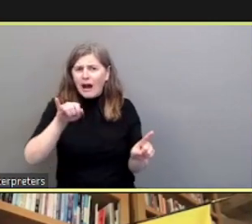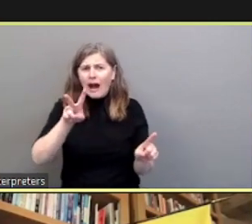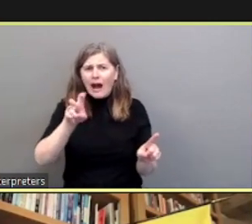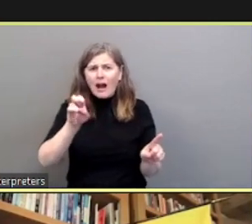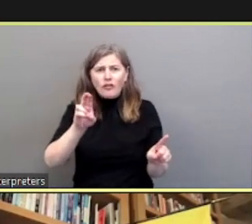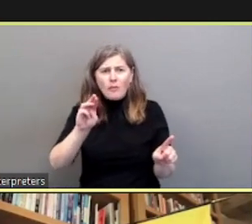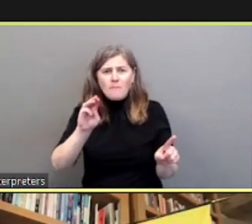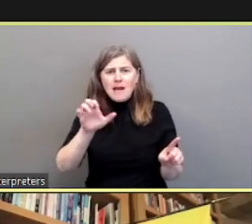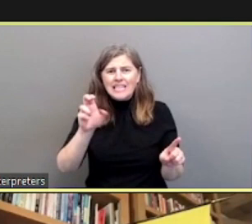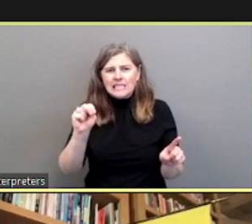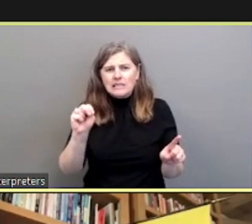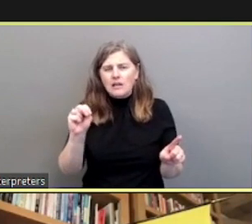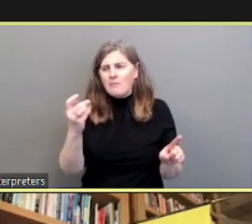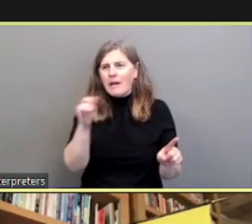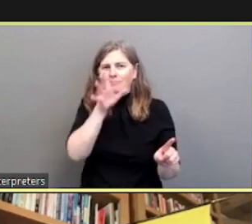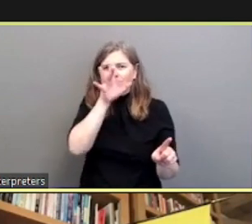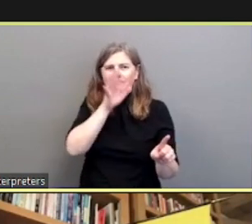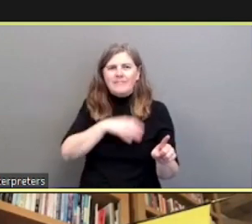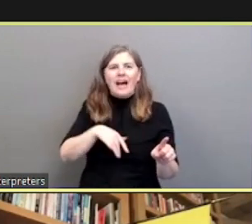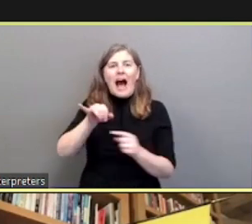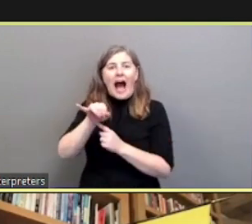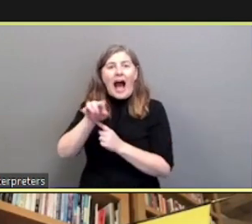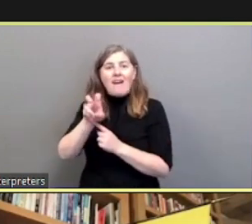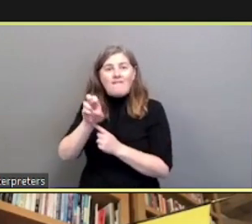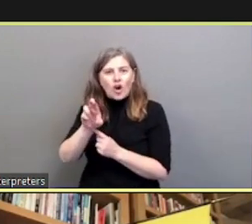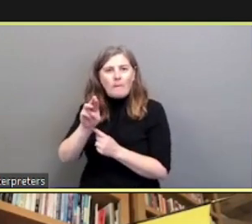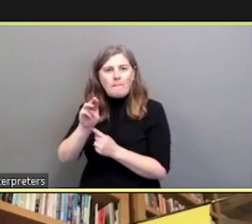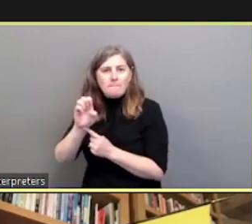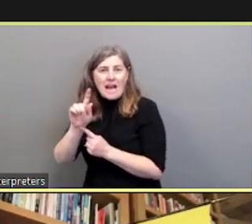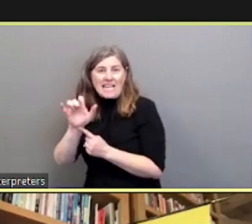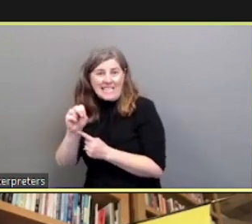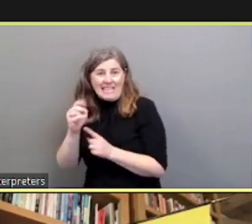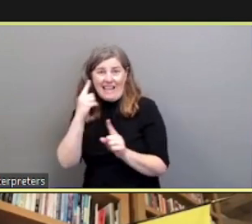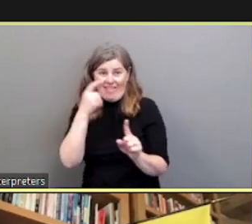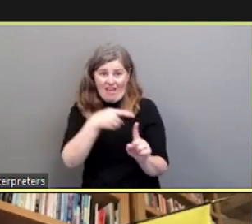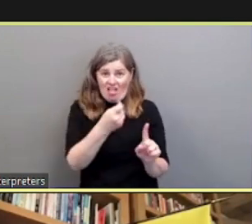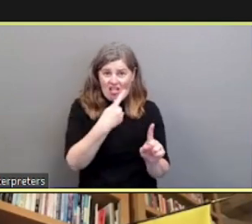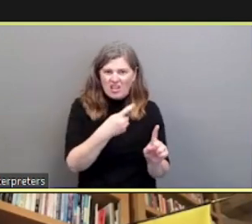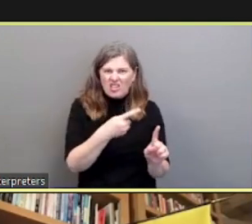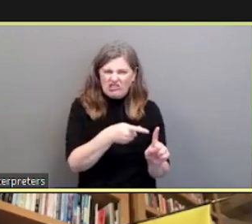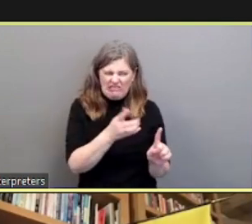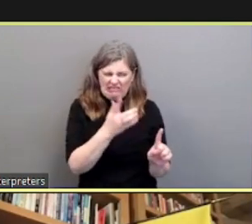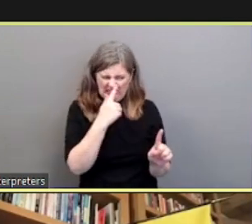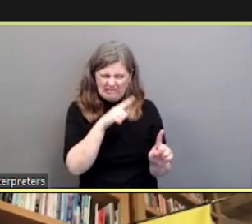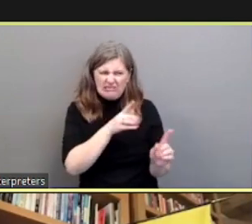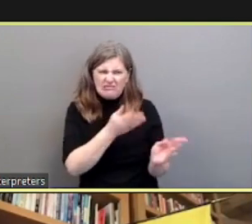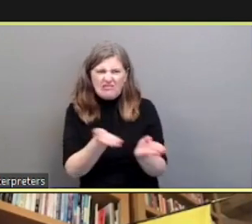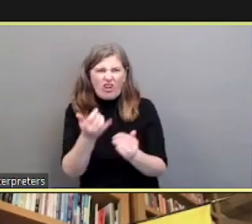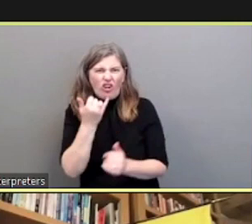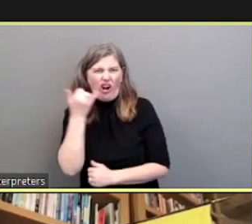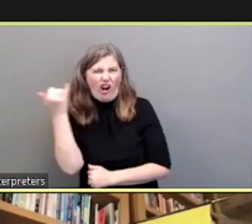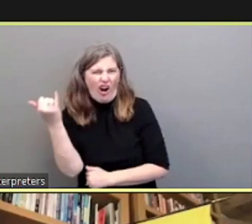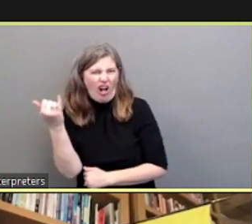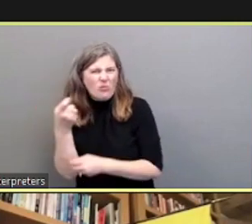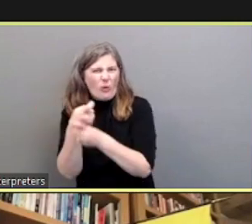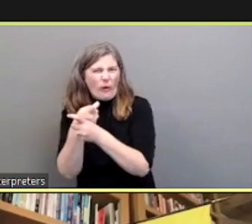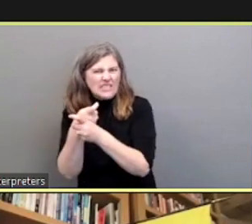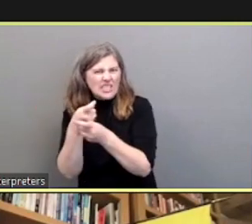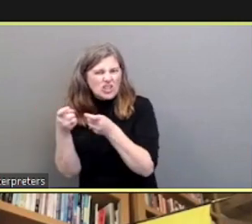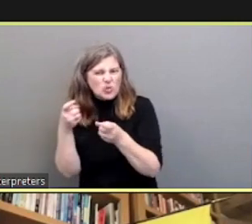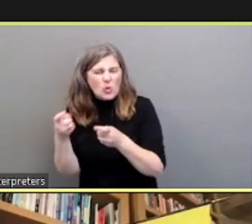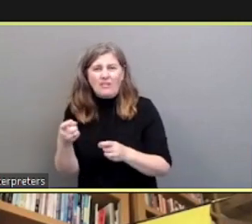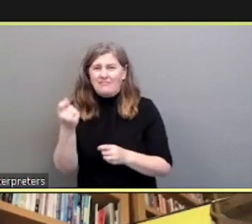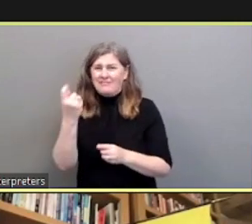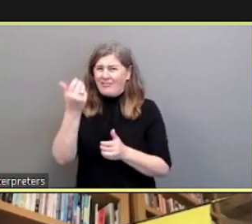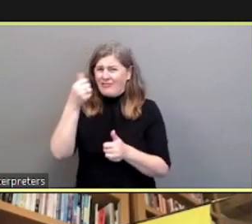have mispronounced it earlier, ivermectin, encourage them to call poison control. The animal products are